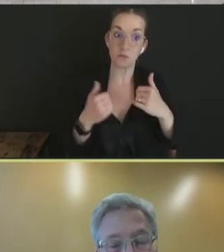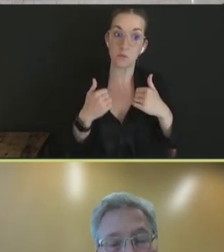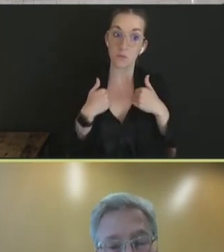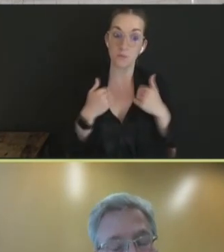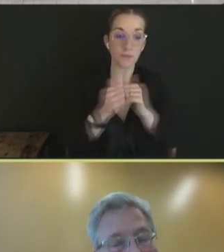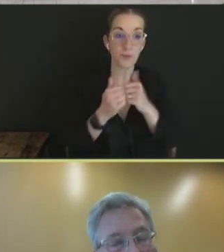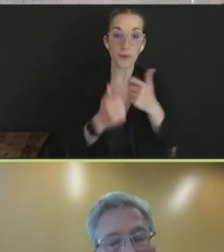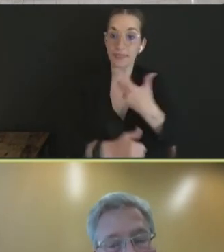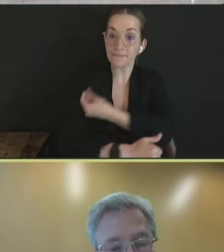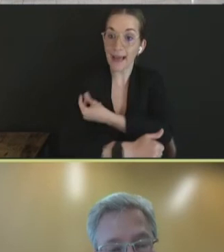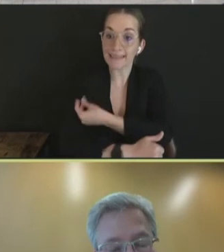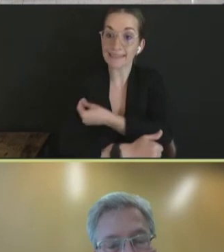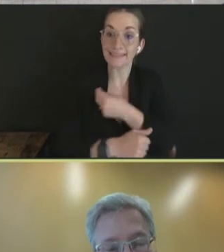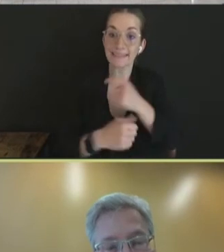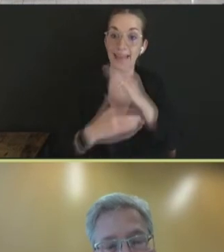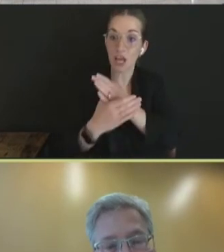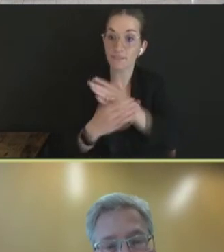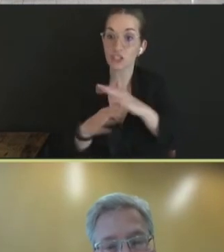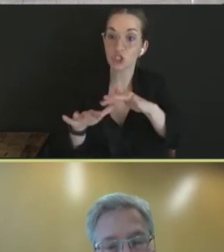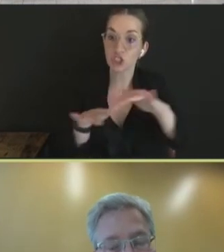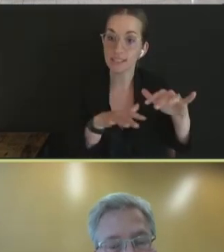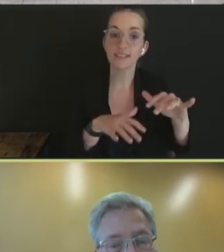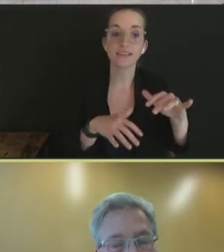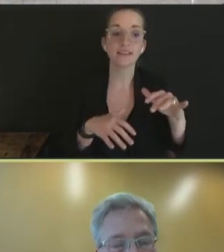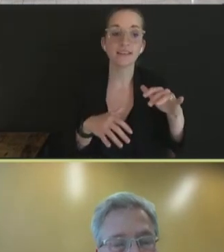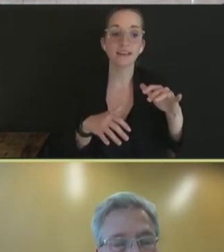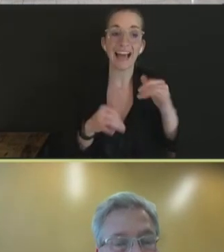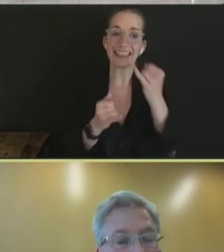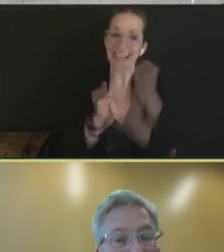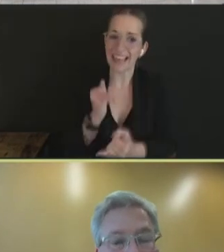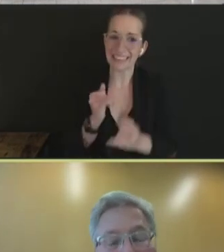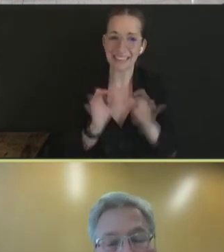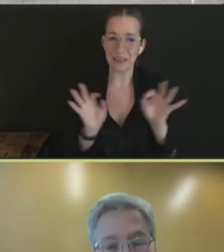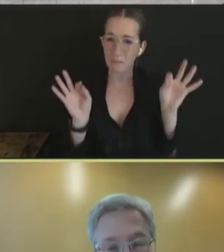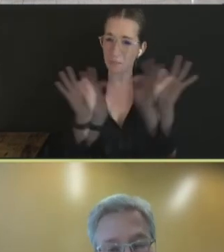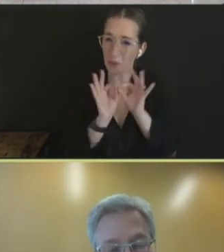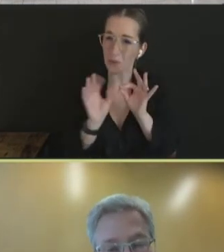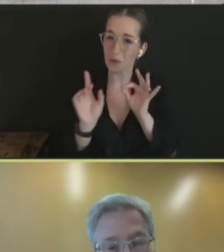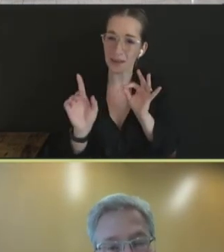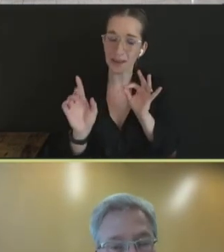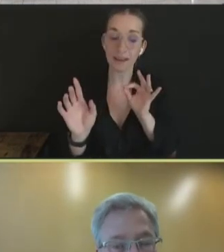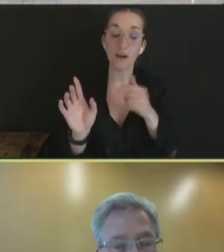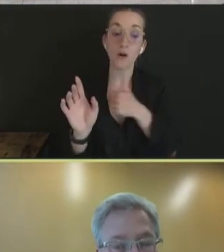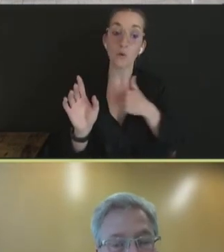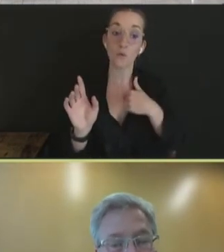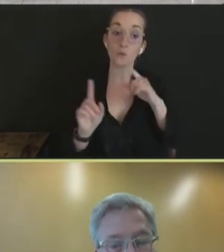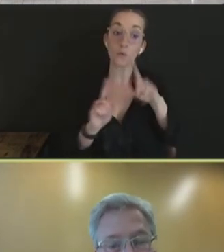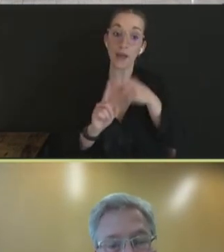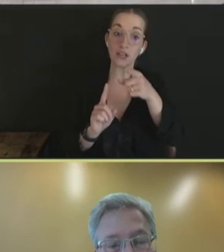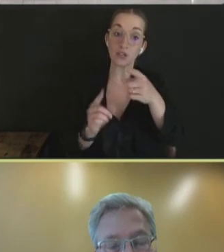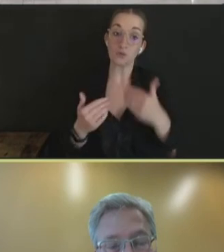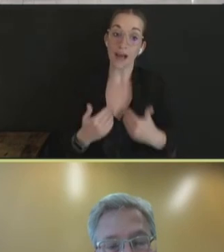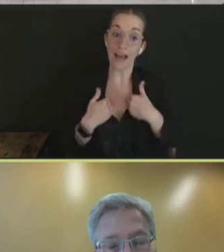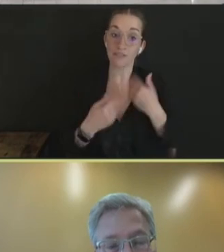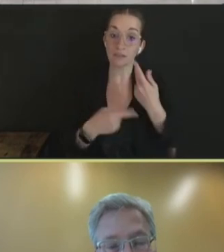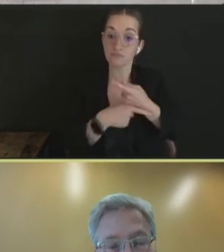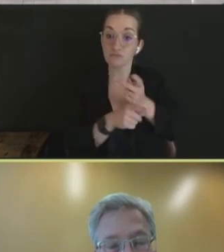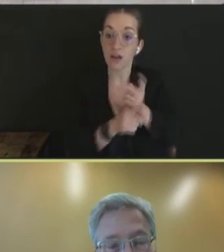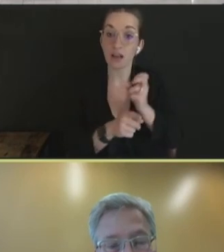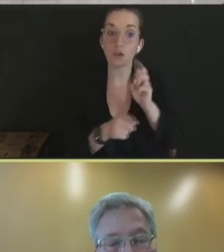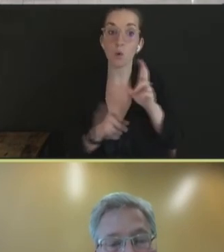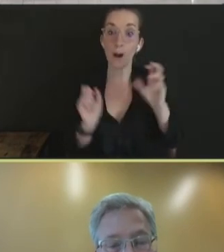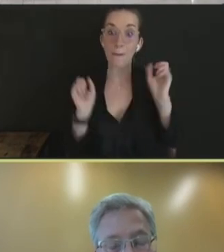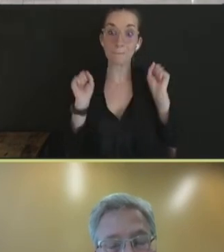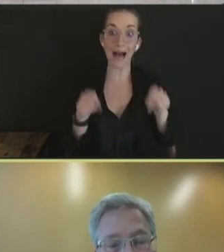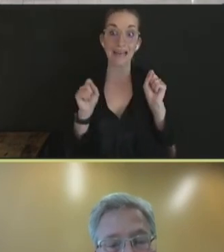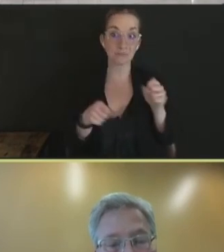course, lastly, that critical factor that when you have a product or a product candidate as